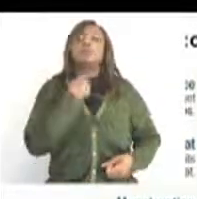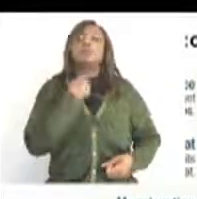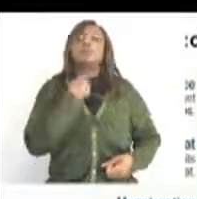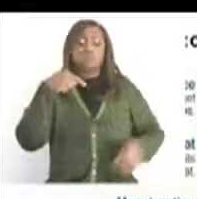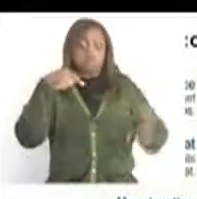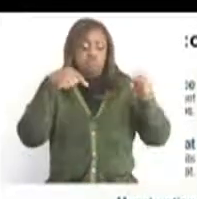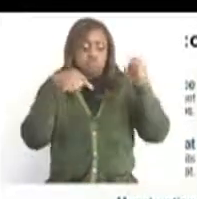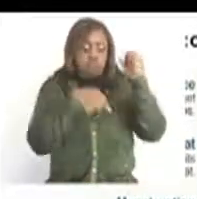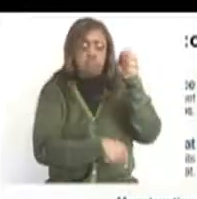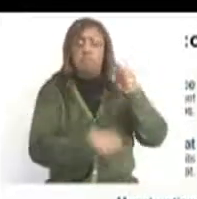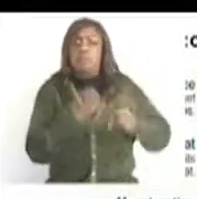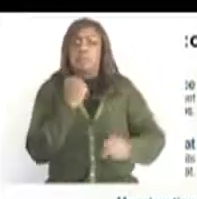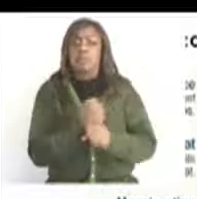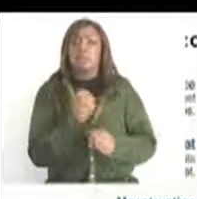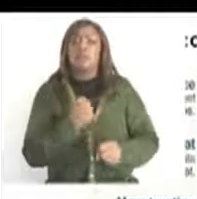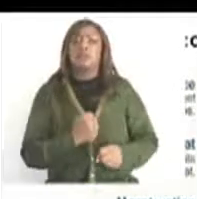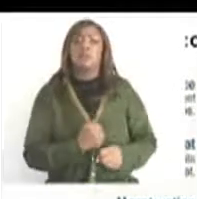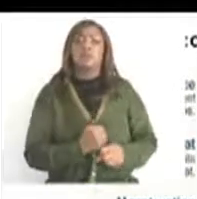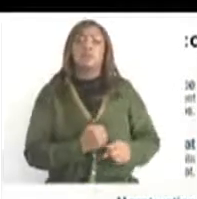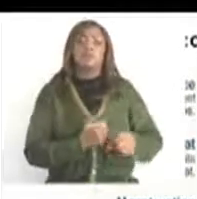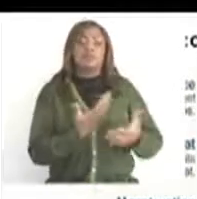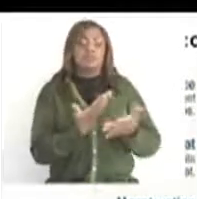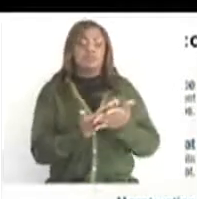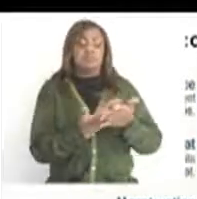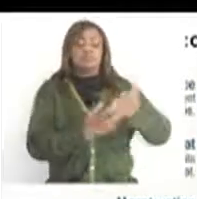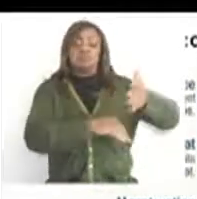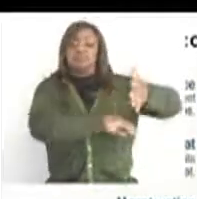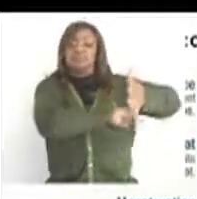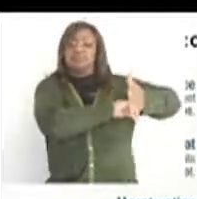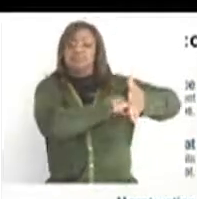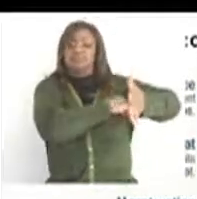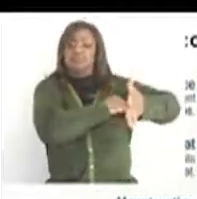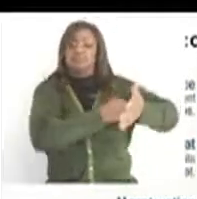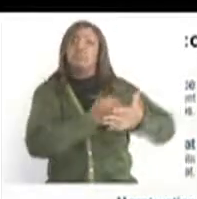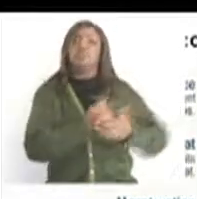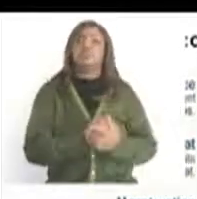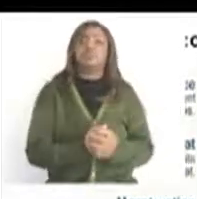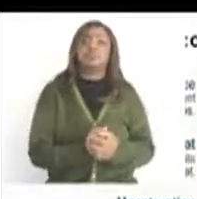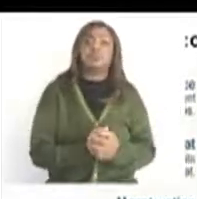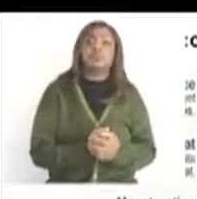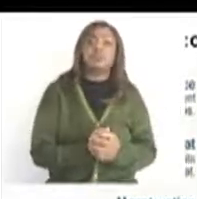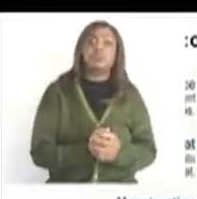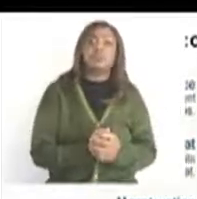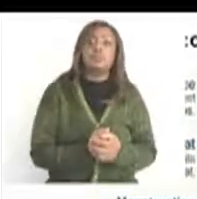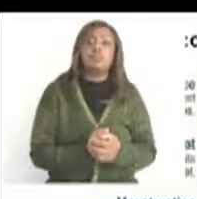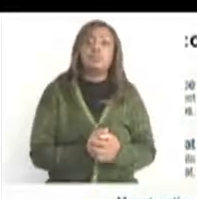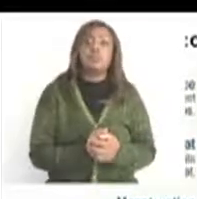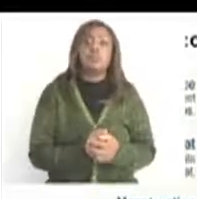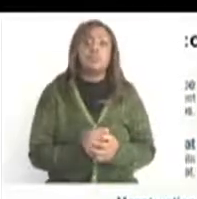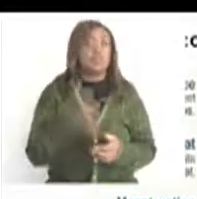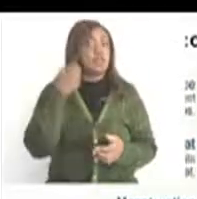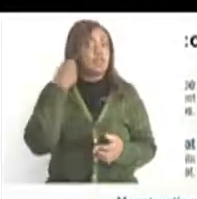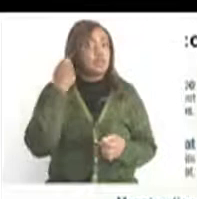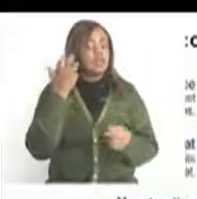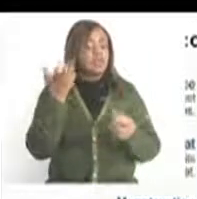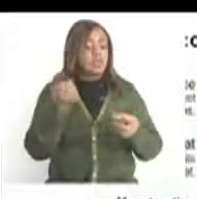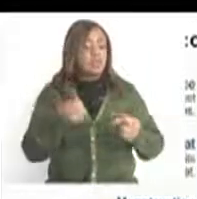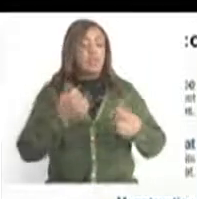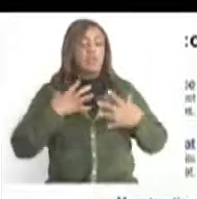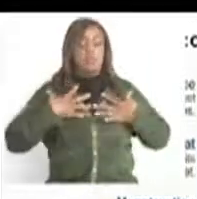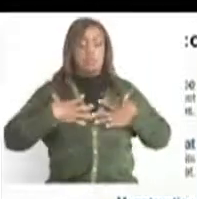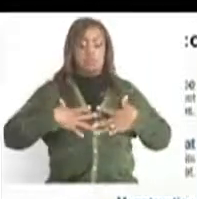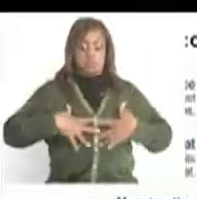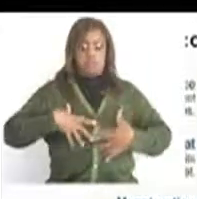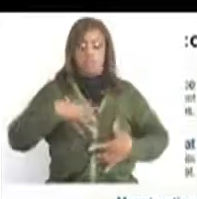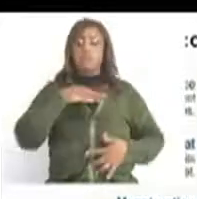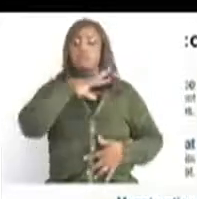deeper. Sweat, your armpits will sweat or sweat increases. Hair will grow on your face, as I